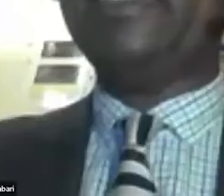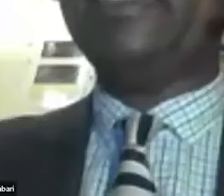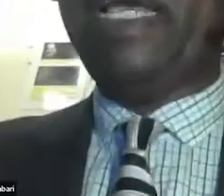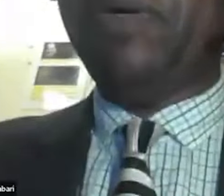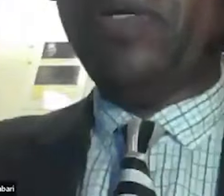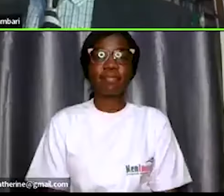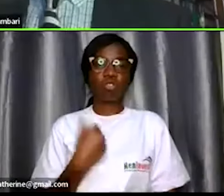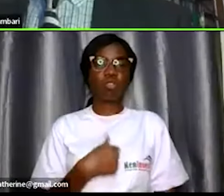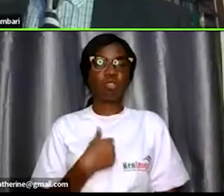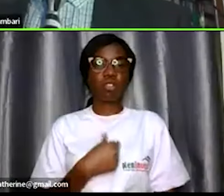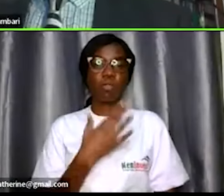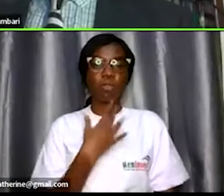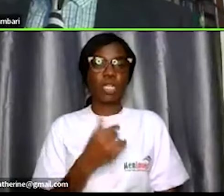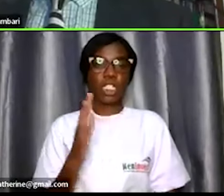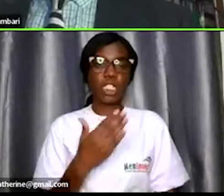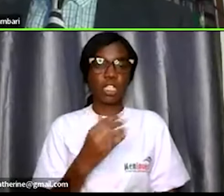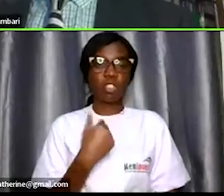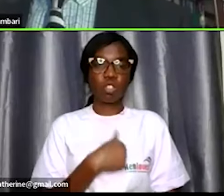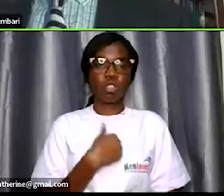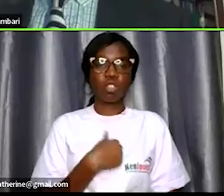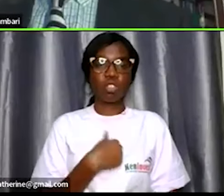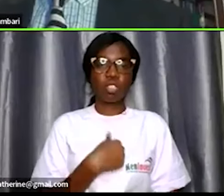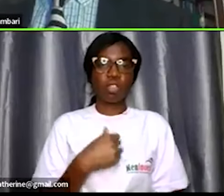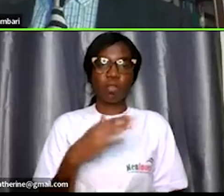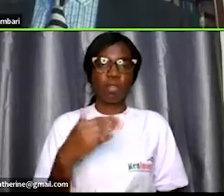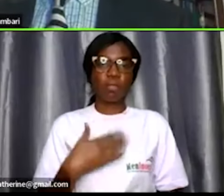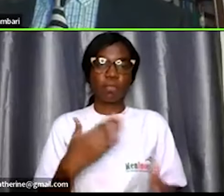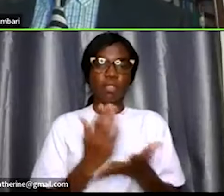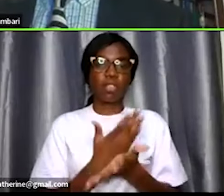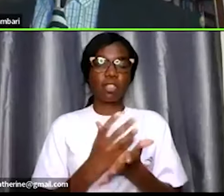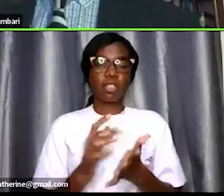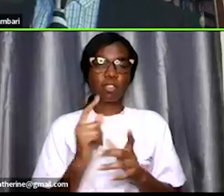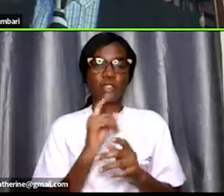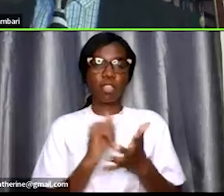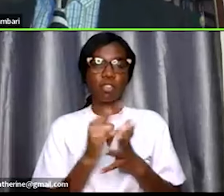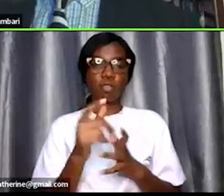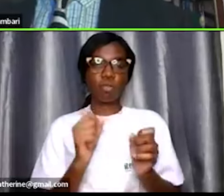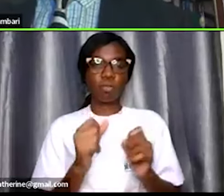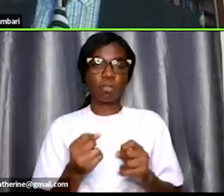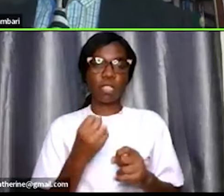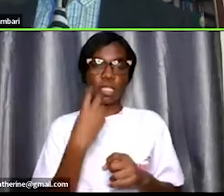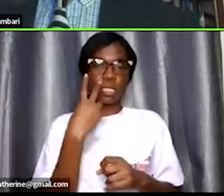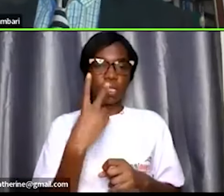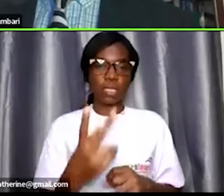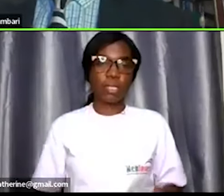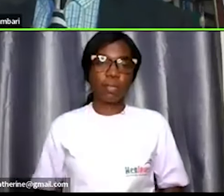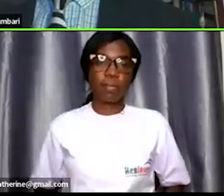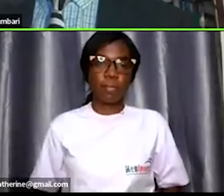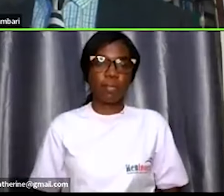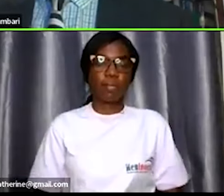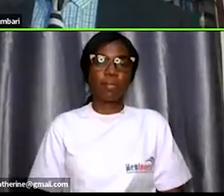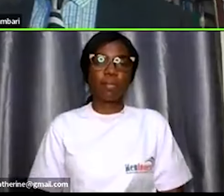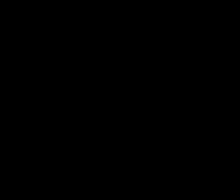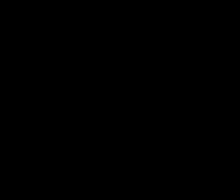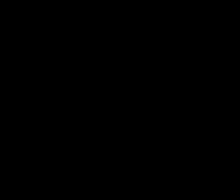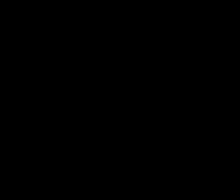screen my apologies let me share the screen as so that you're able to see that thank you for for sharing